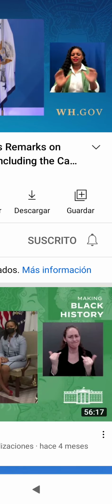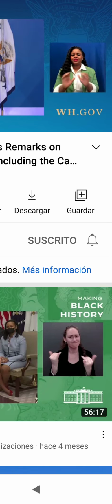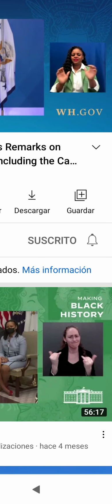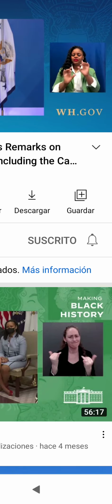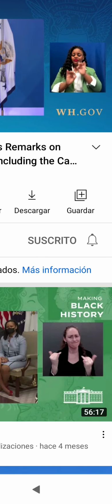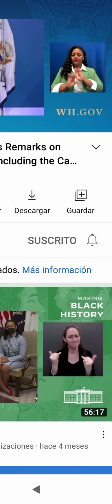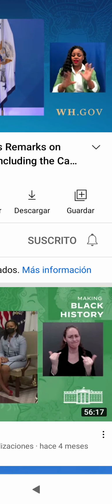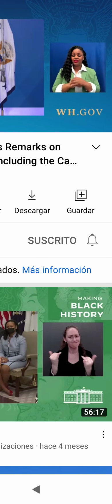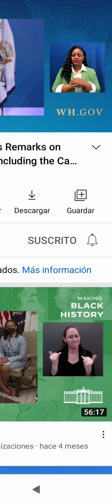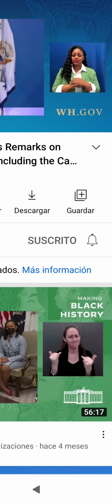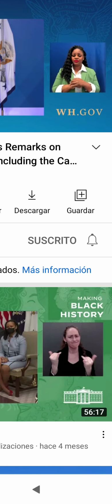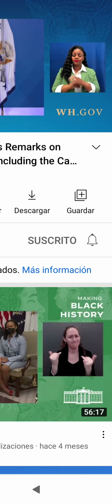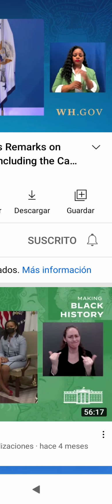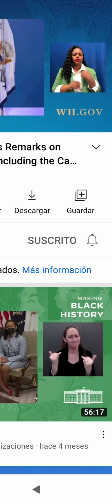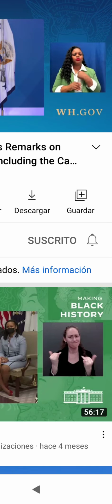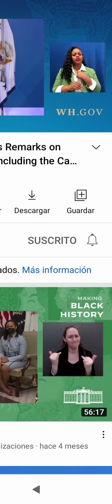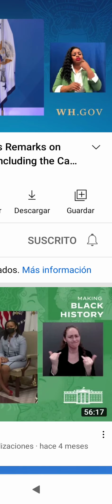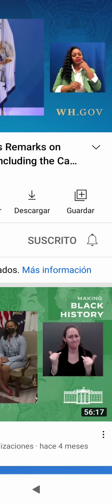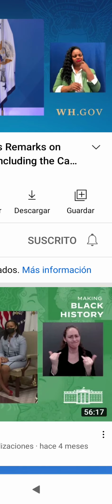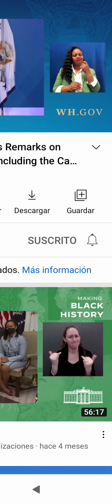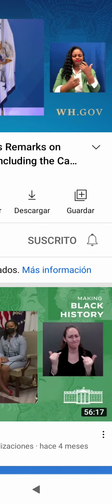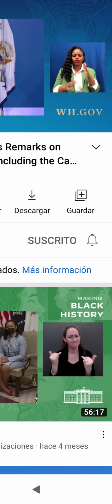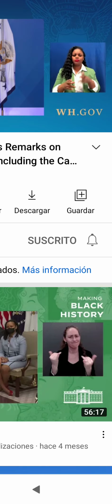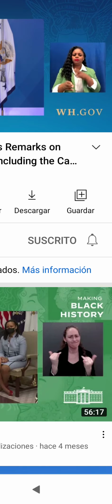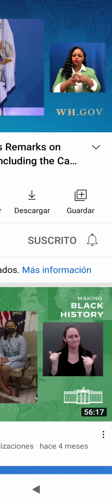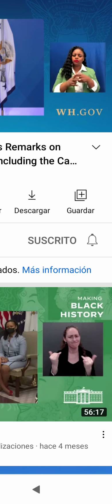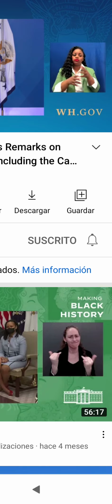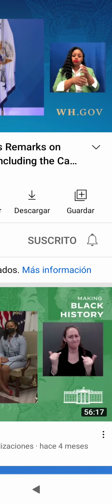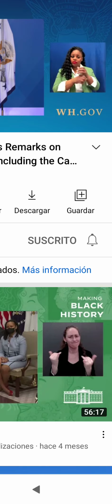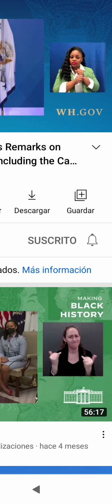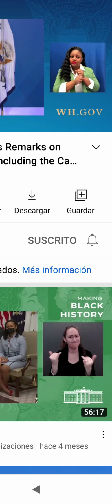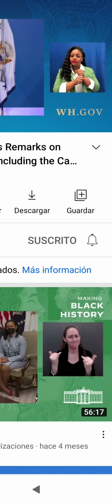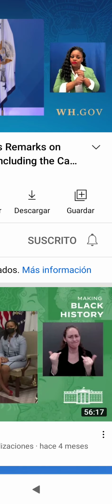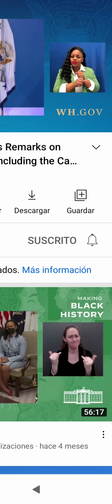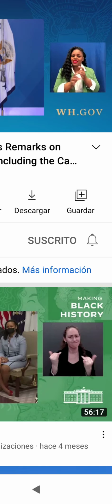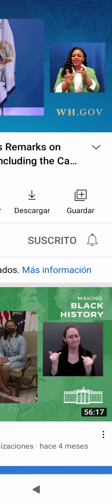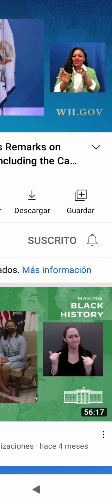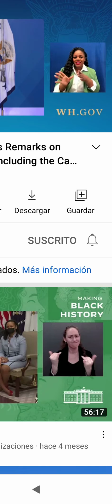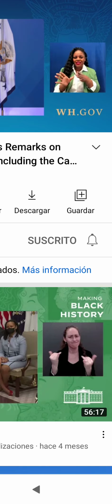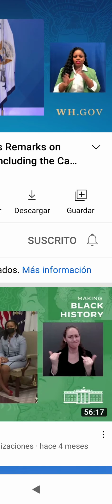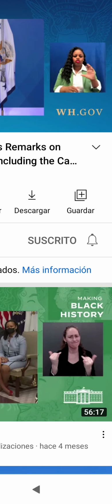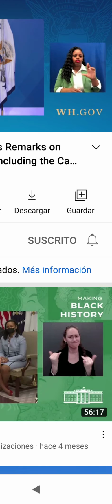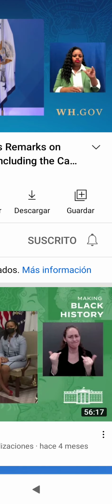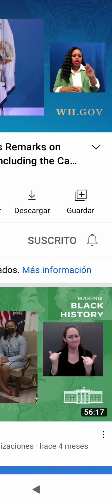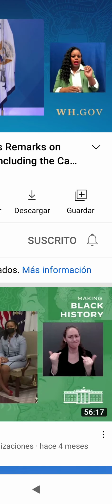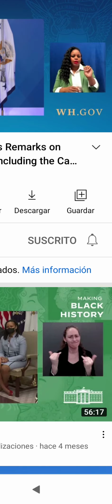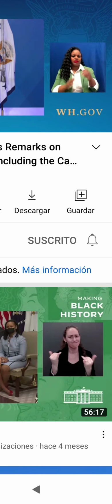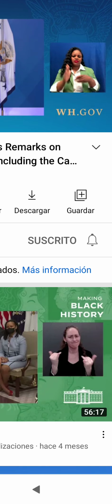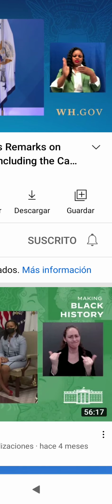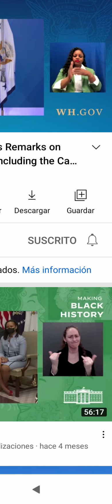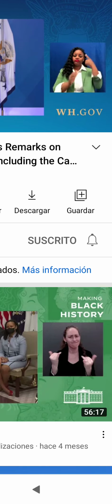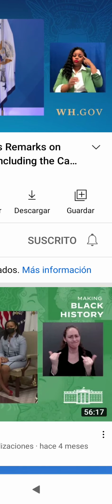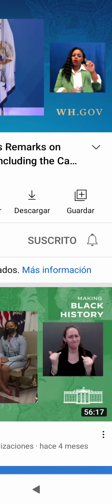recently said, after the department obtained hate crime convictions in the murder of Ahmaud Arbery, no one in this